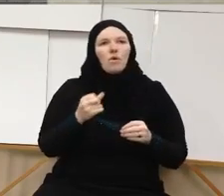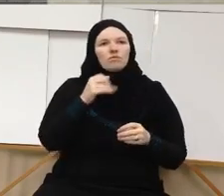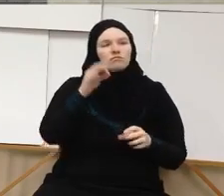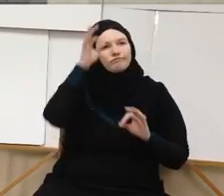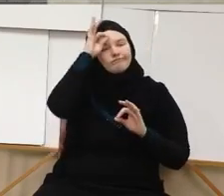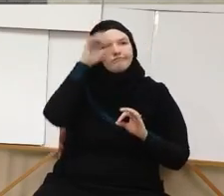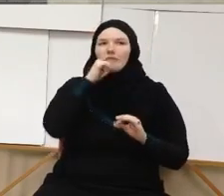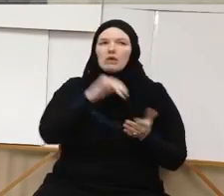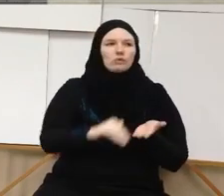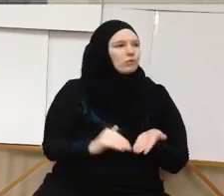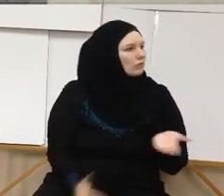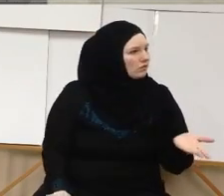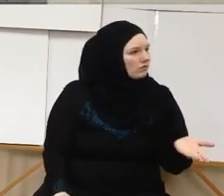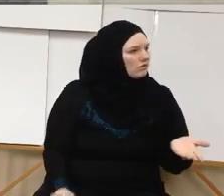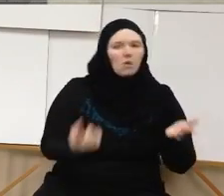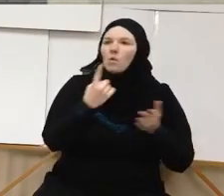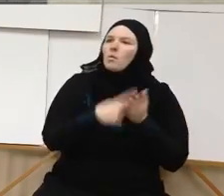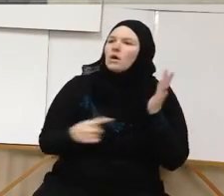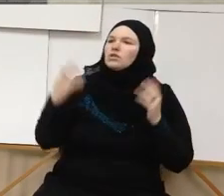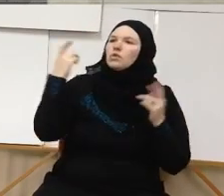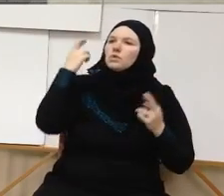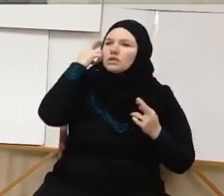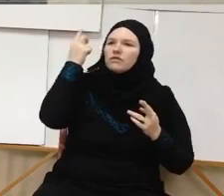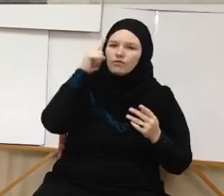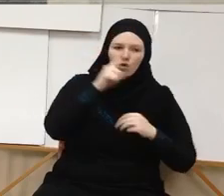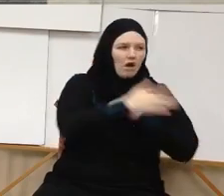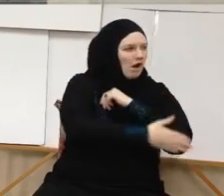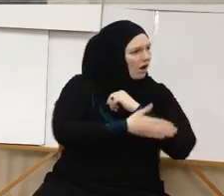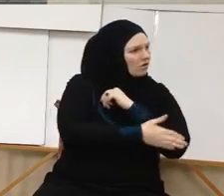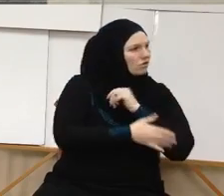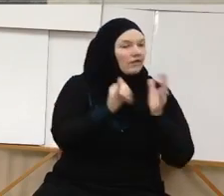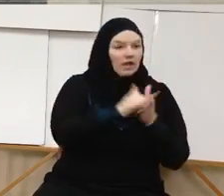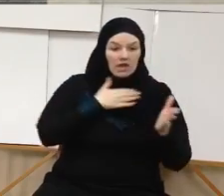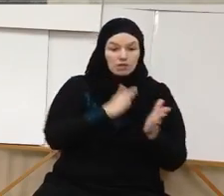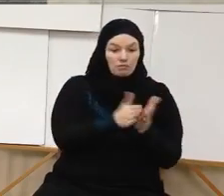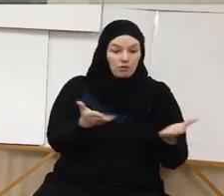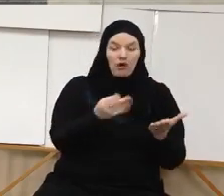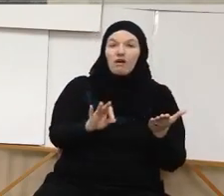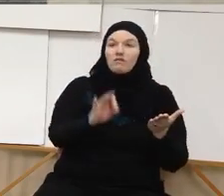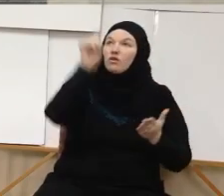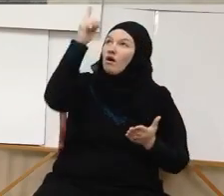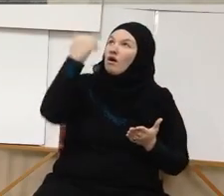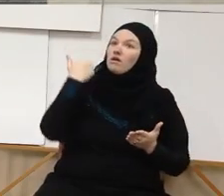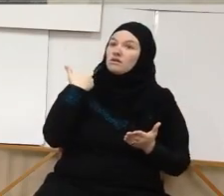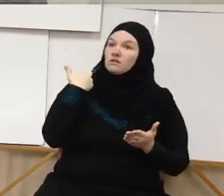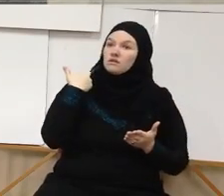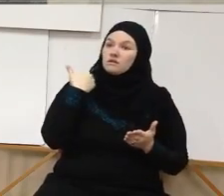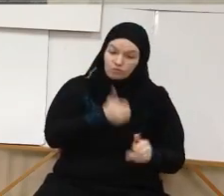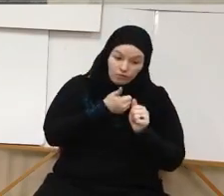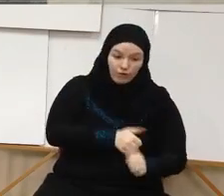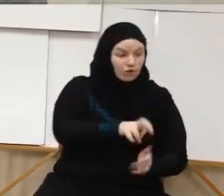excuse. What could be a reason for a nation that has the book of Allah to judge